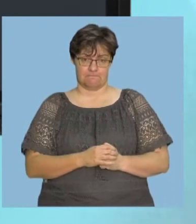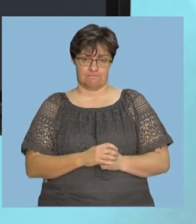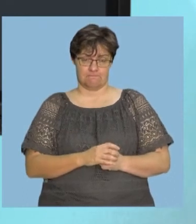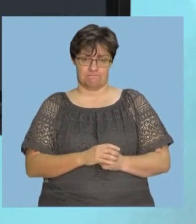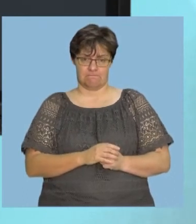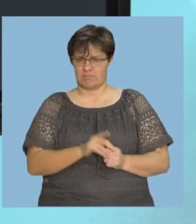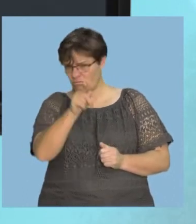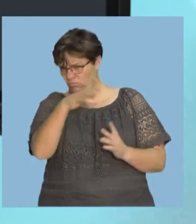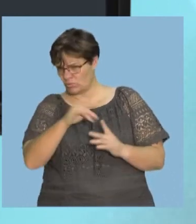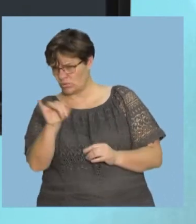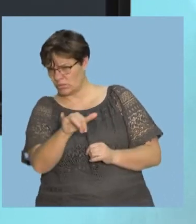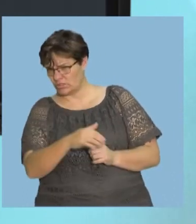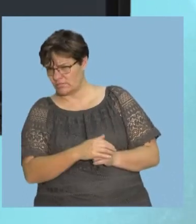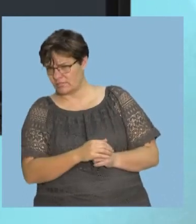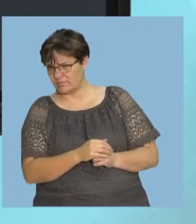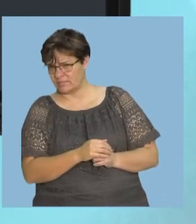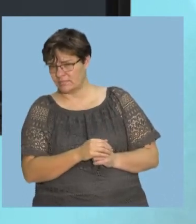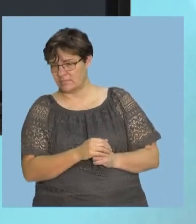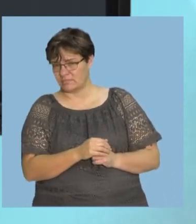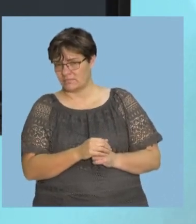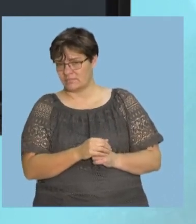What would you go with?